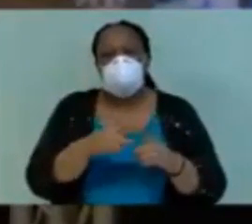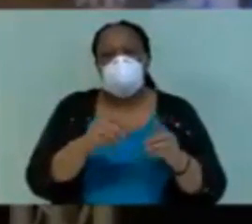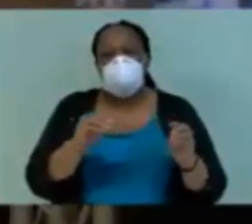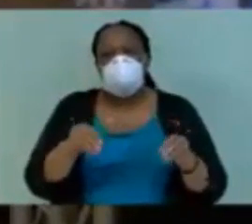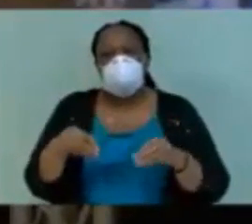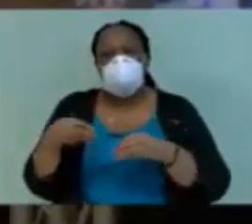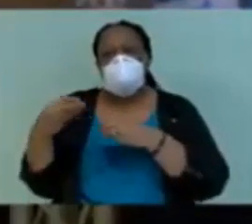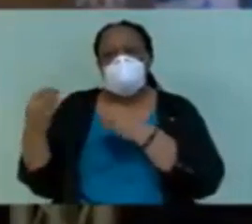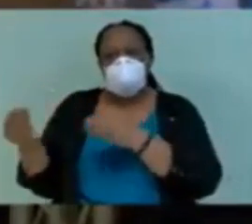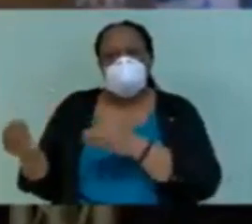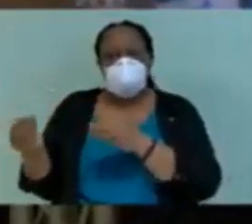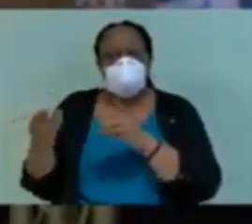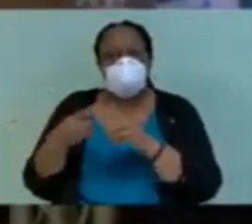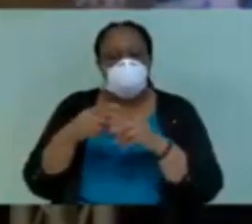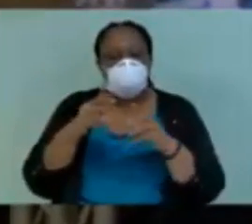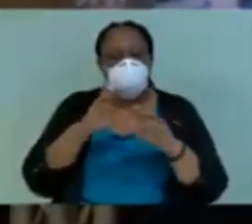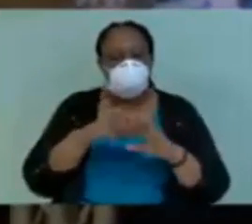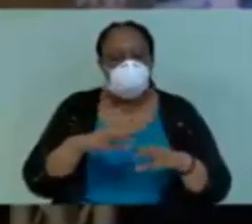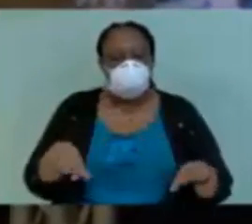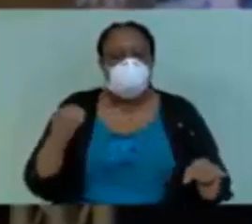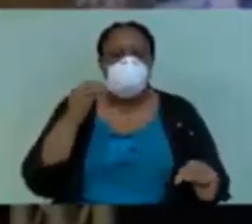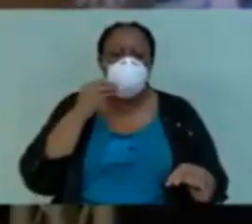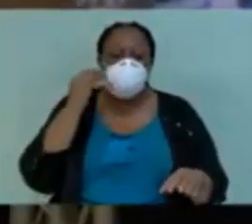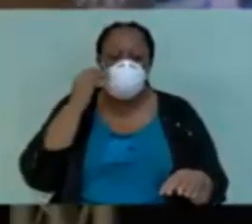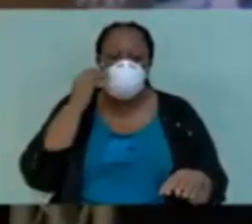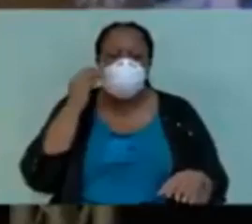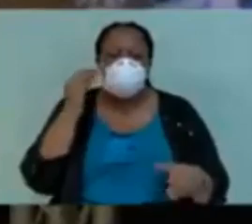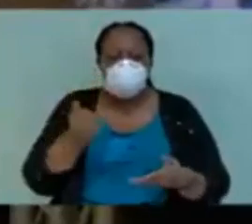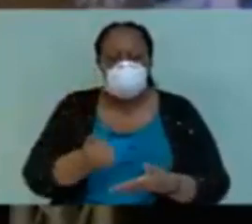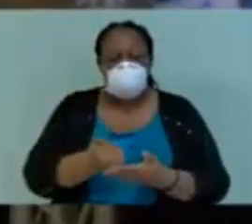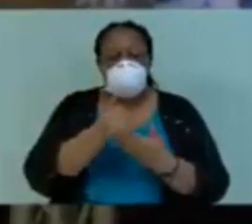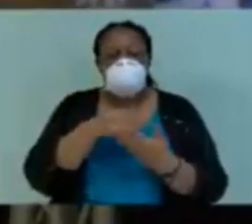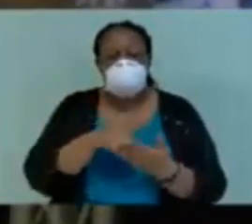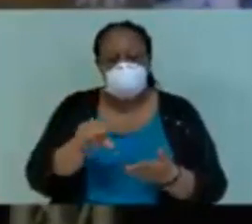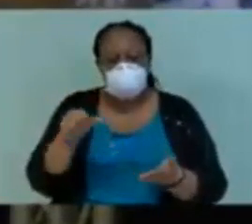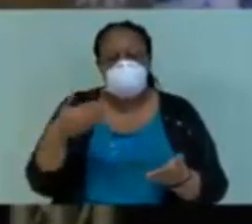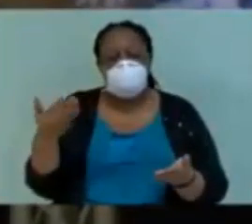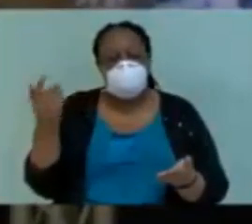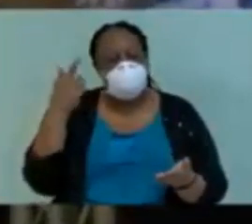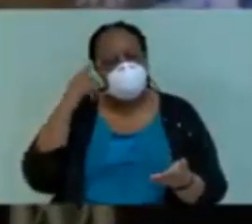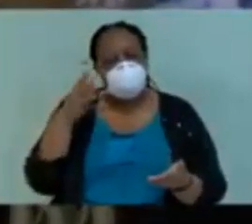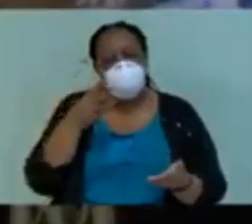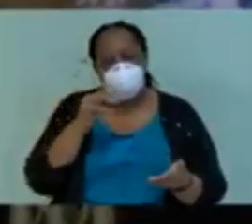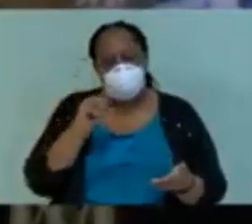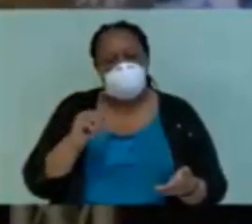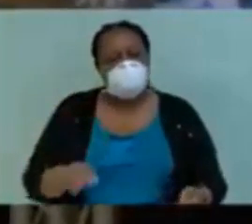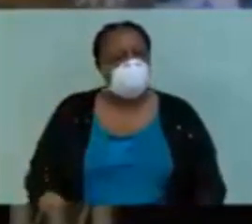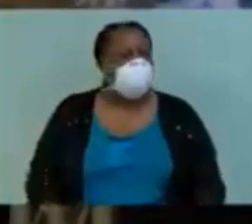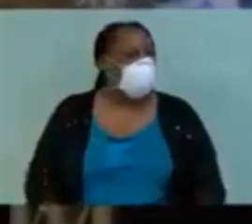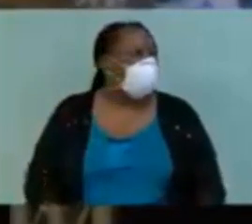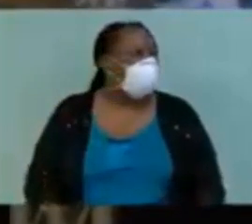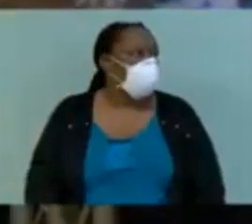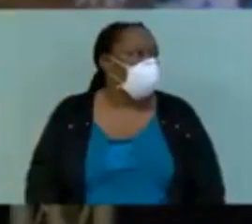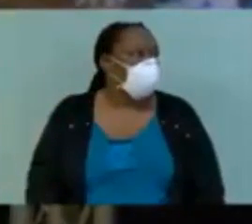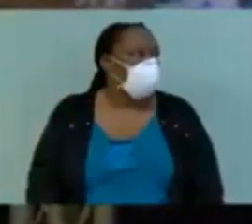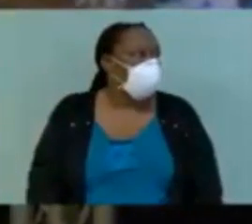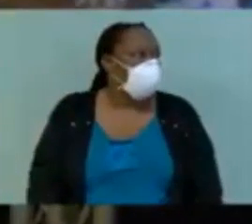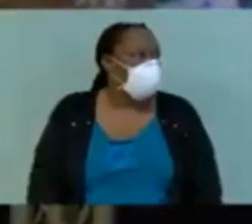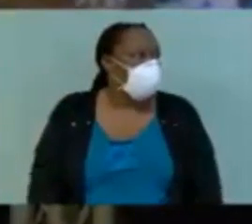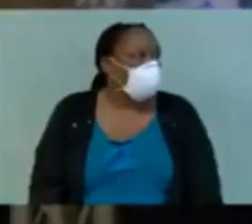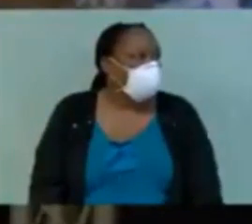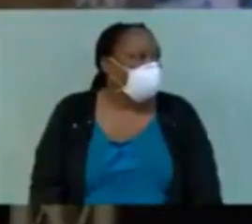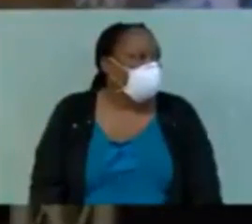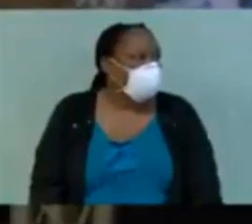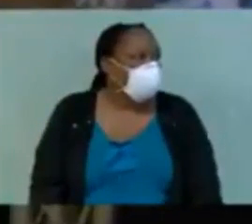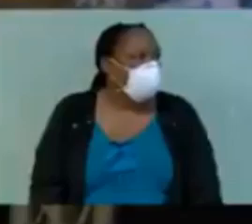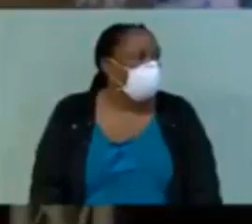a contribution to the fight. And this contribution, they would like to go to the Children's Home. The amount